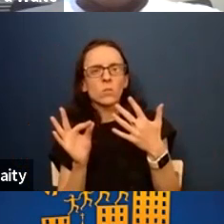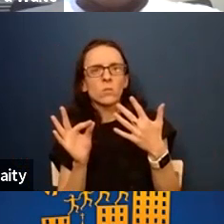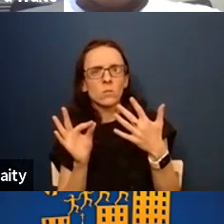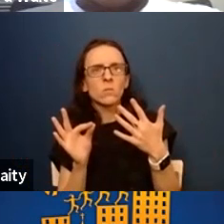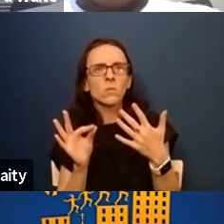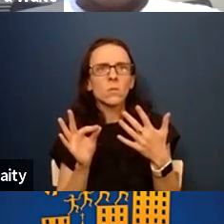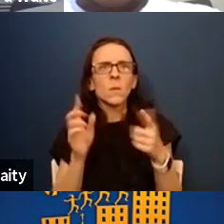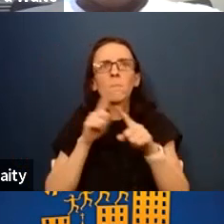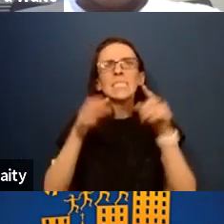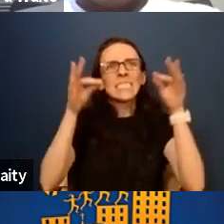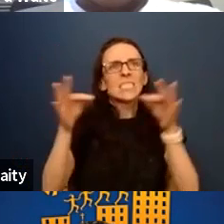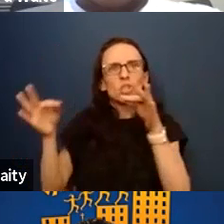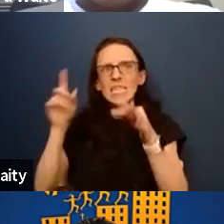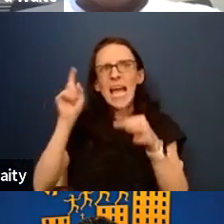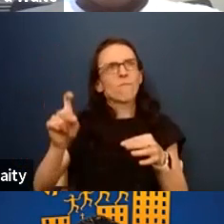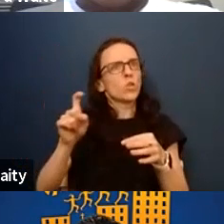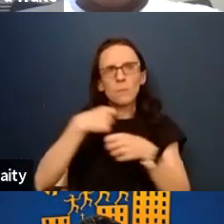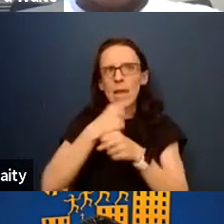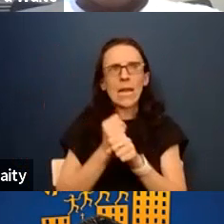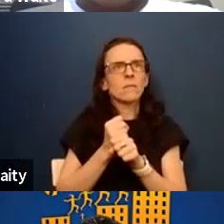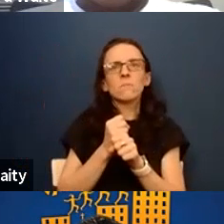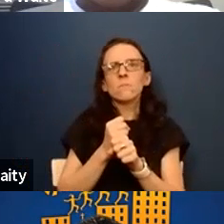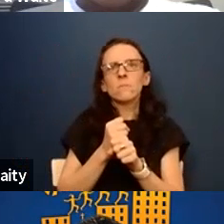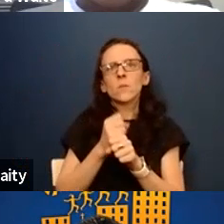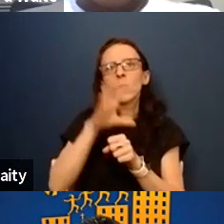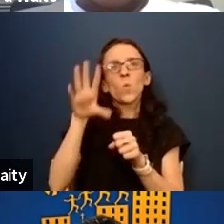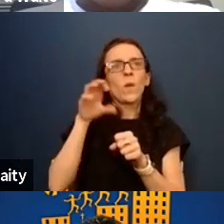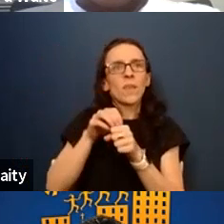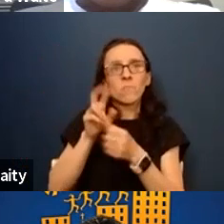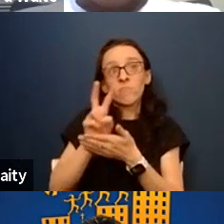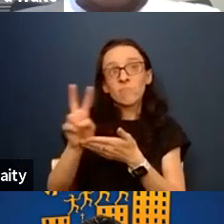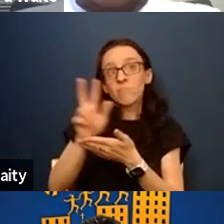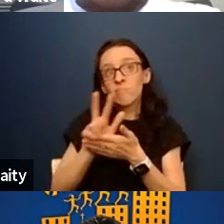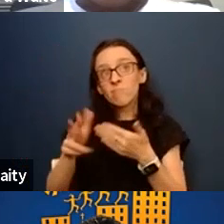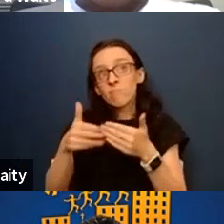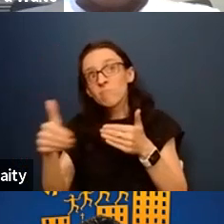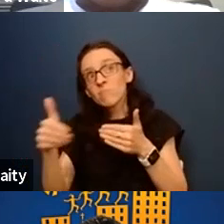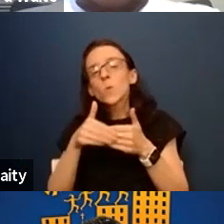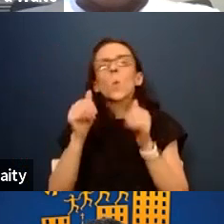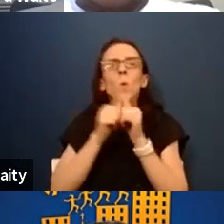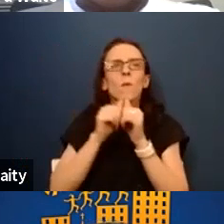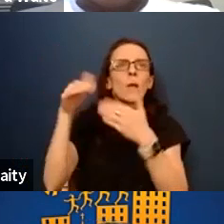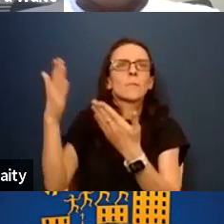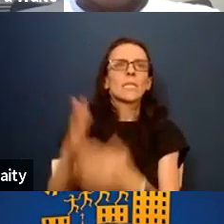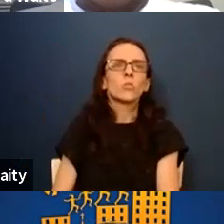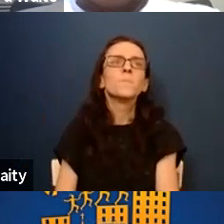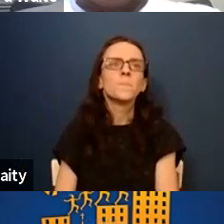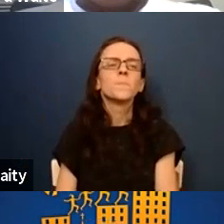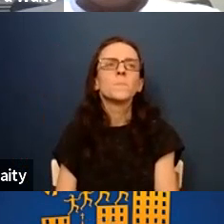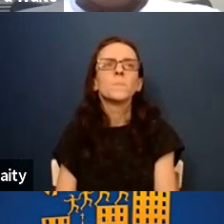Decisions just have to be made by the end, within the next few weeks with a recommendation.